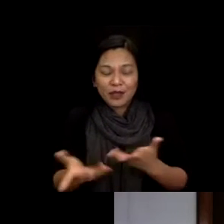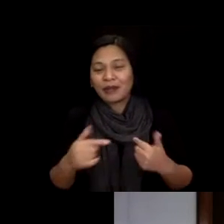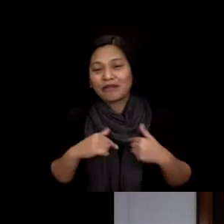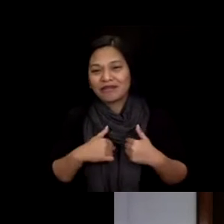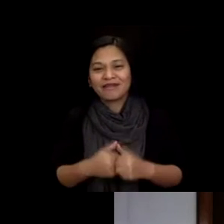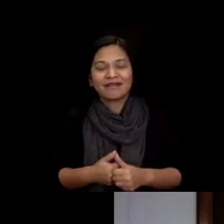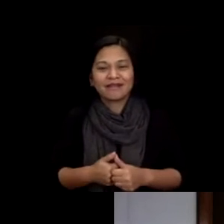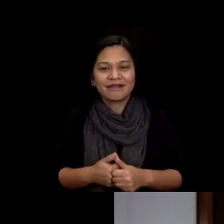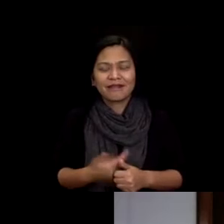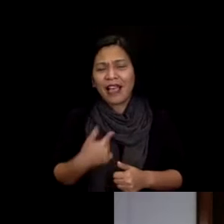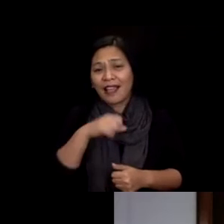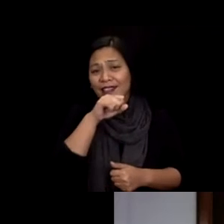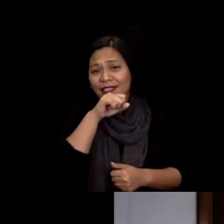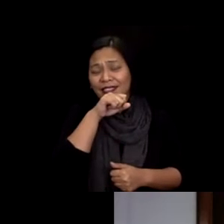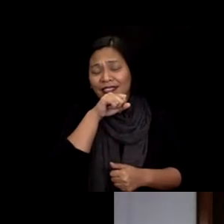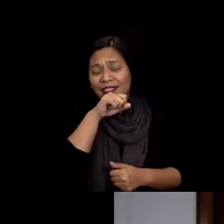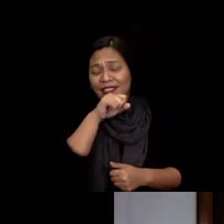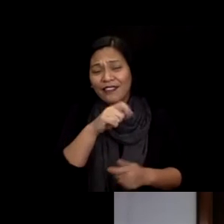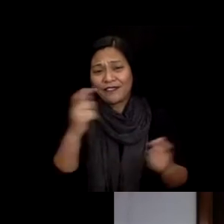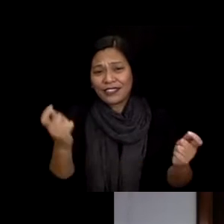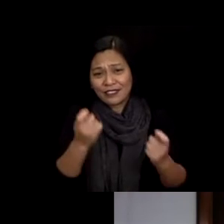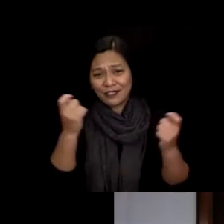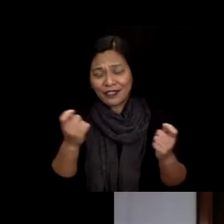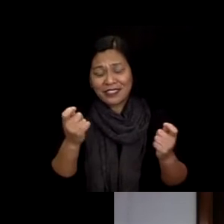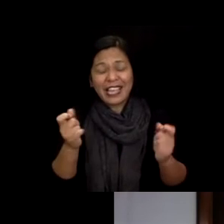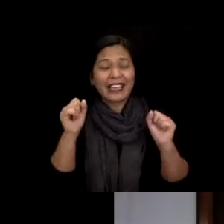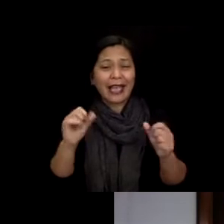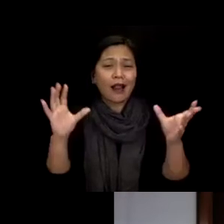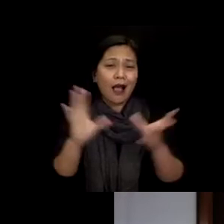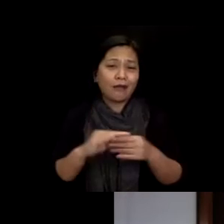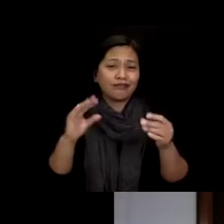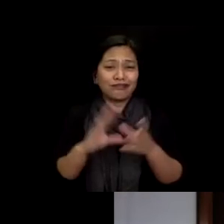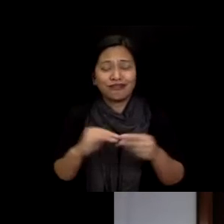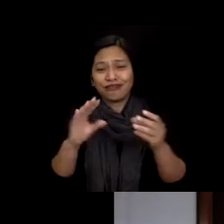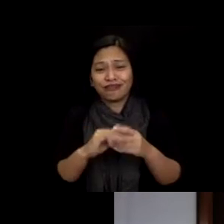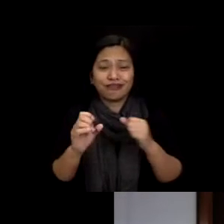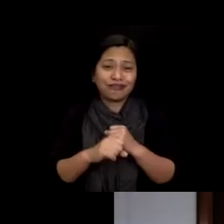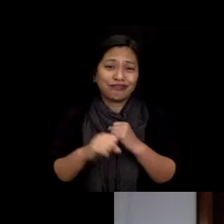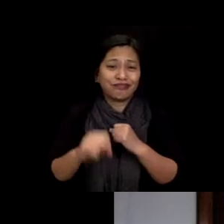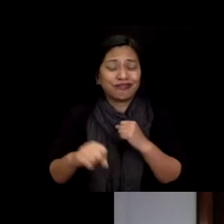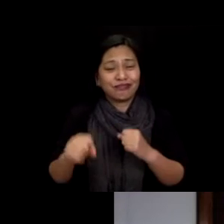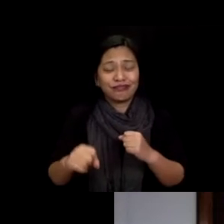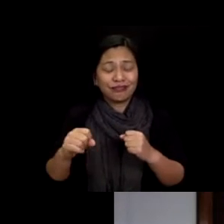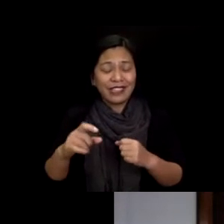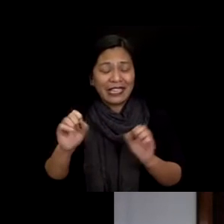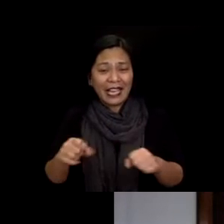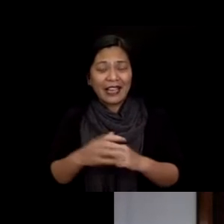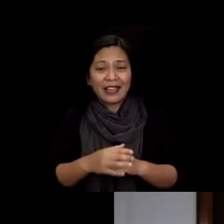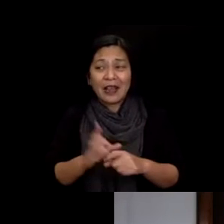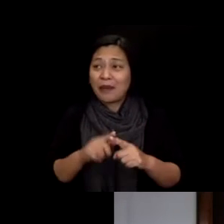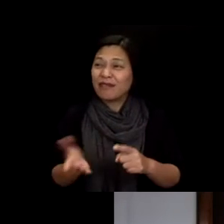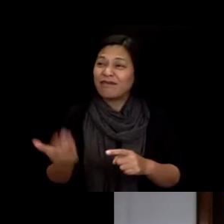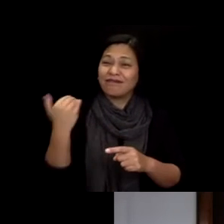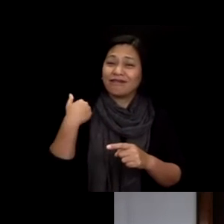I love festivals. I could bore you all to death with how much I love festivals. But I got hooked in the mid